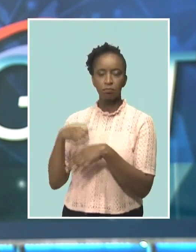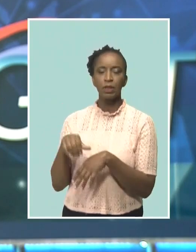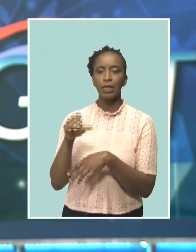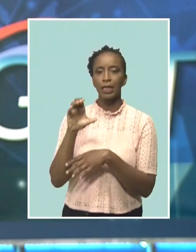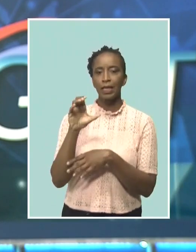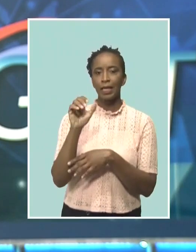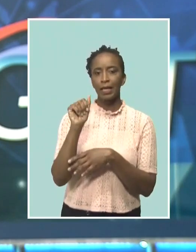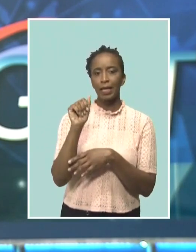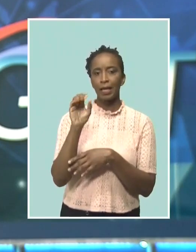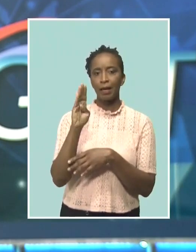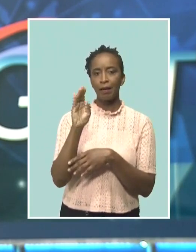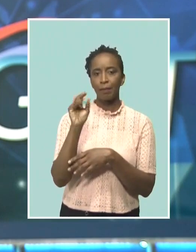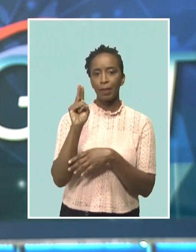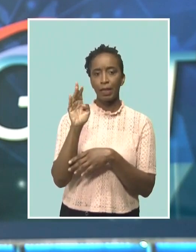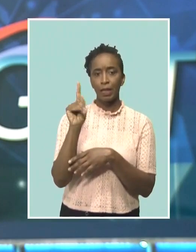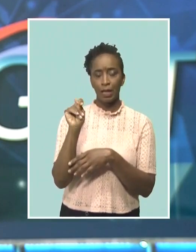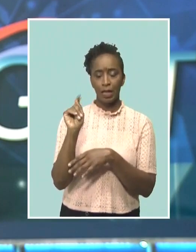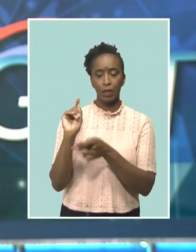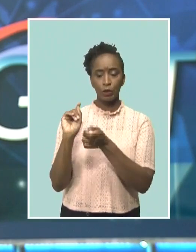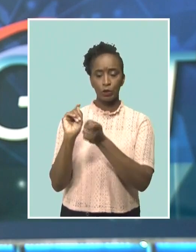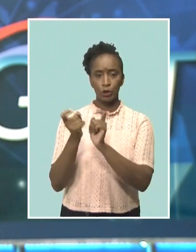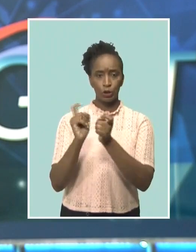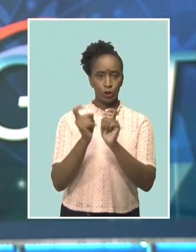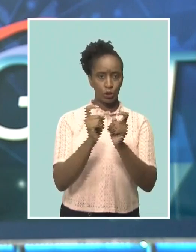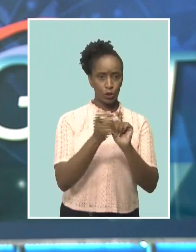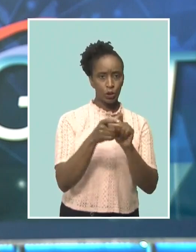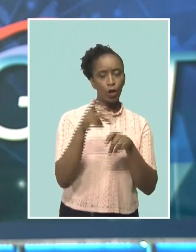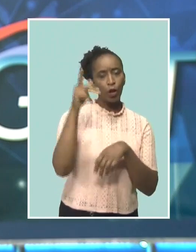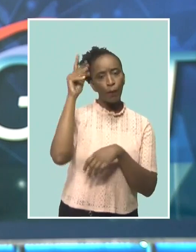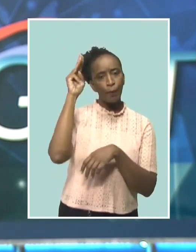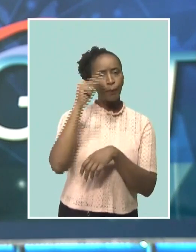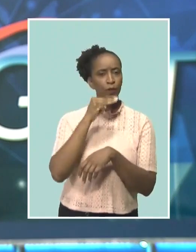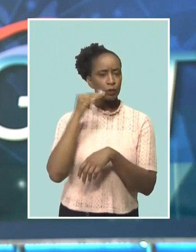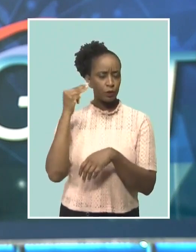Prime Minister Mia Amor-Motley made the announcement this evening.